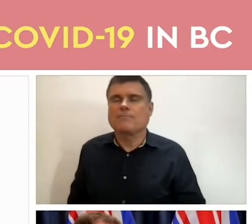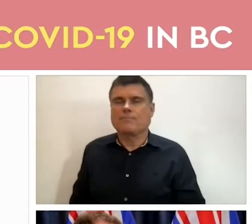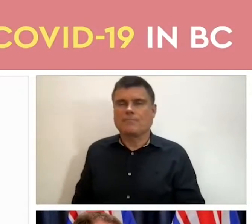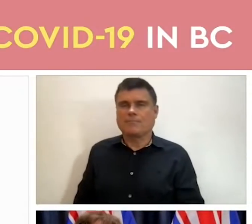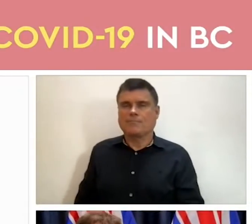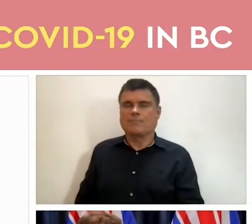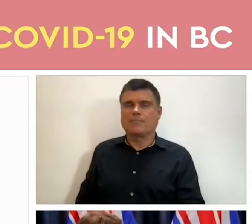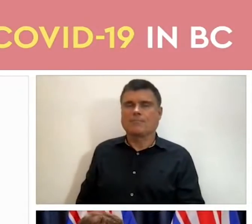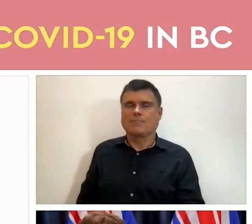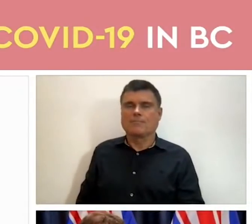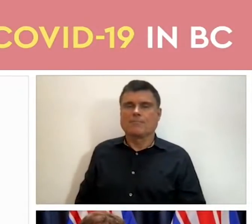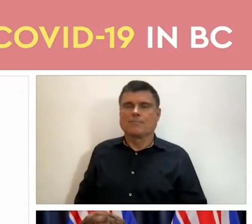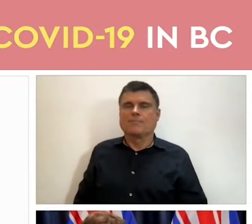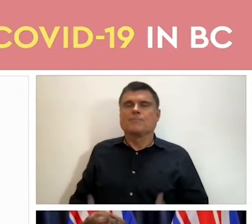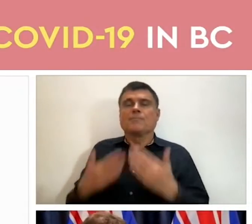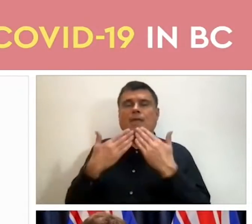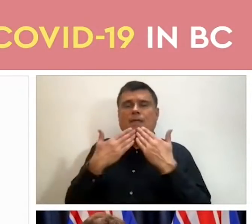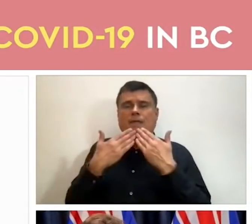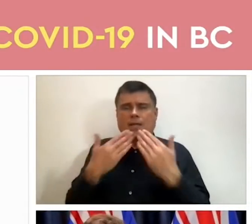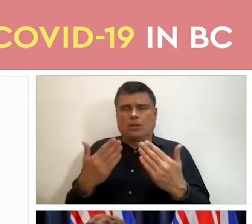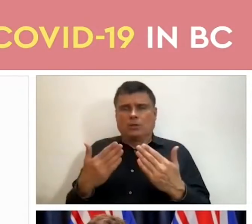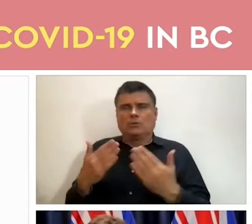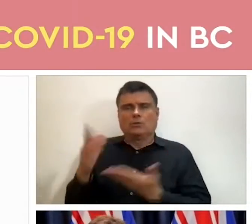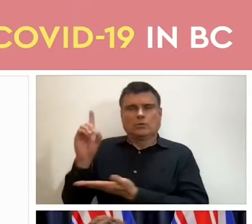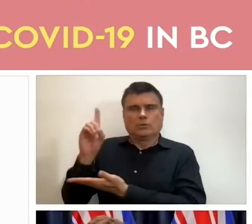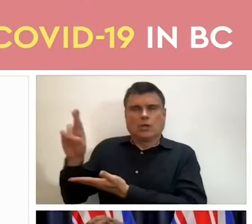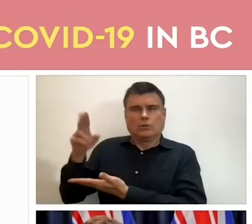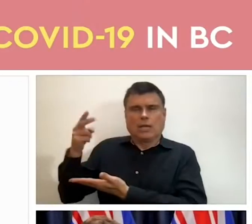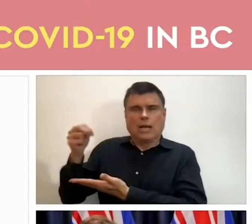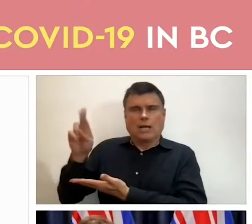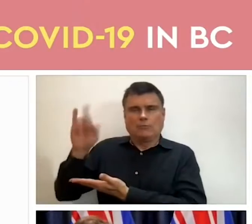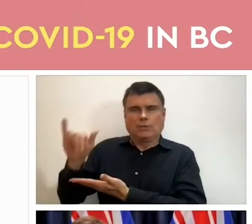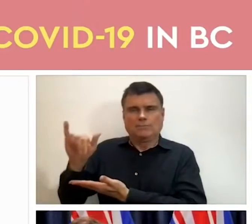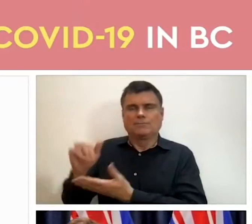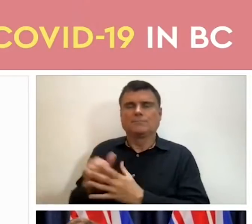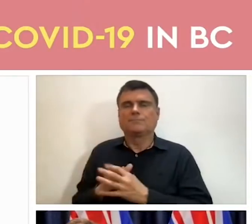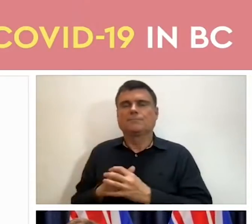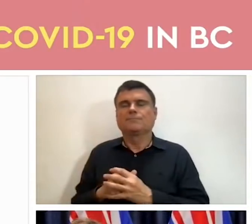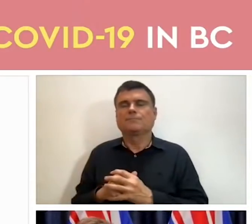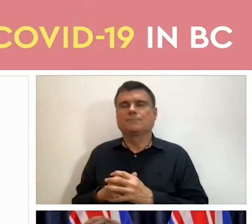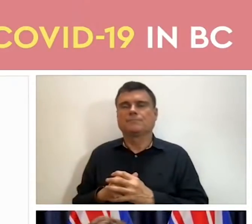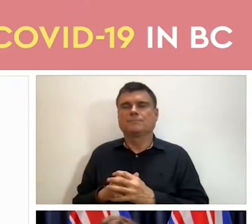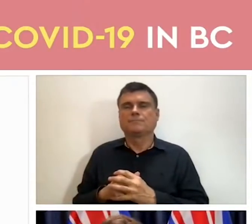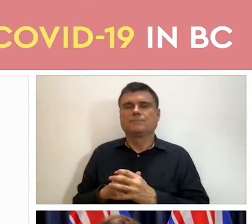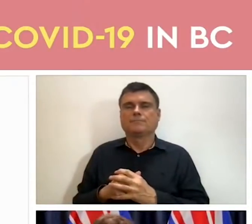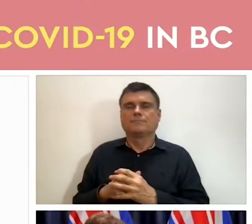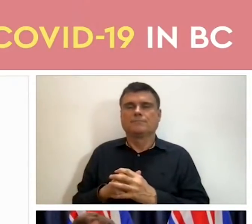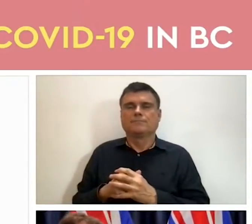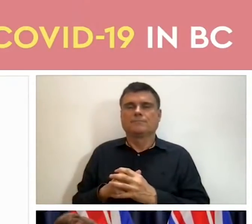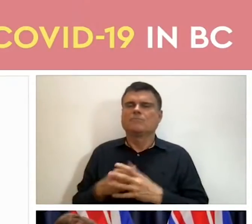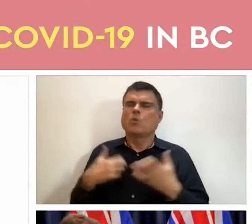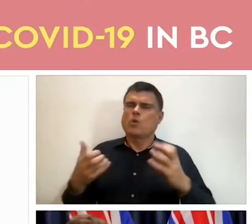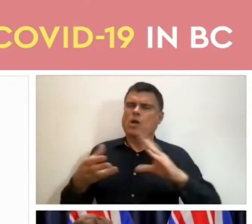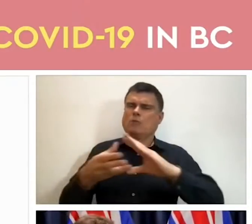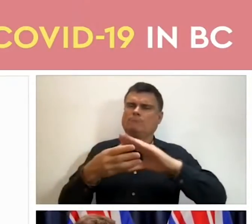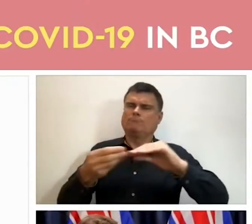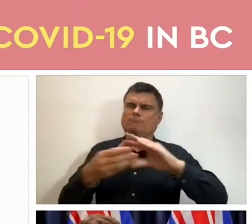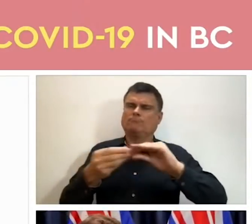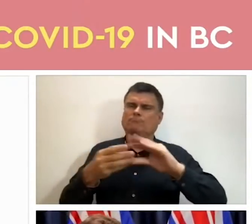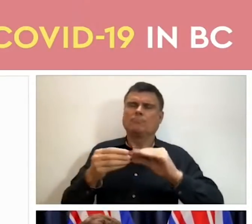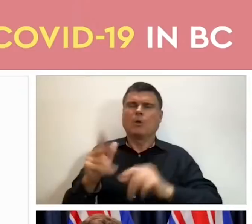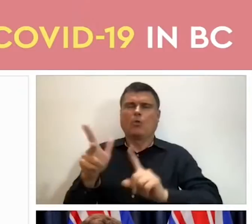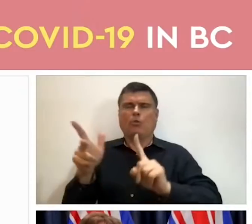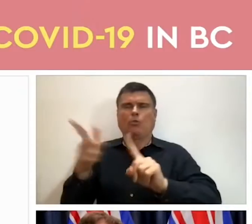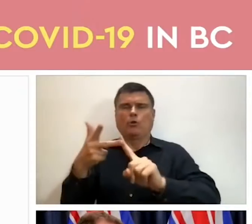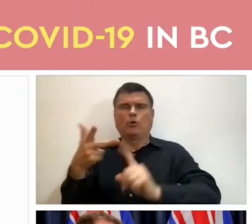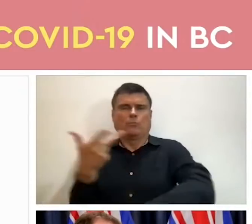Thank you very much, Dr. Henry, and wanted to speak about our booster campaign across BC, and indeed